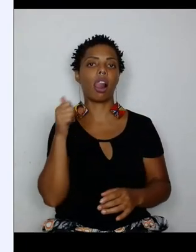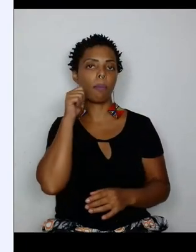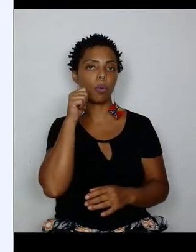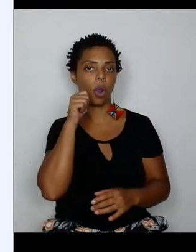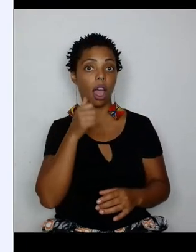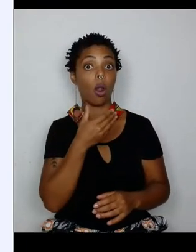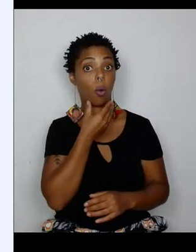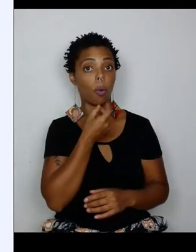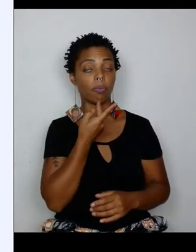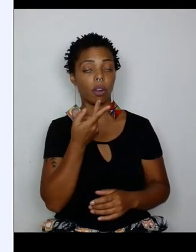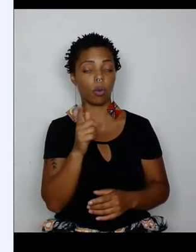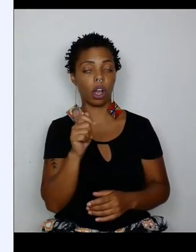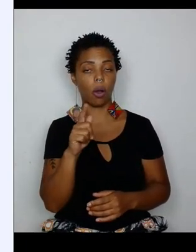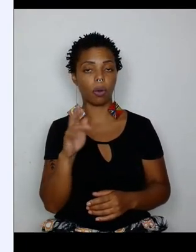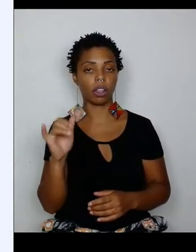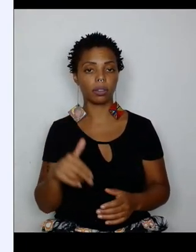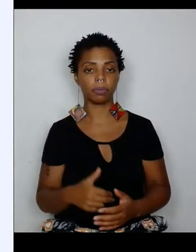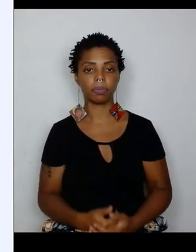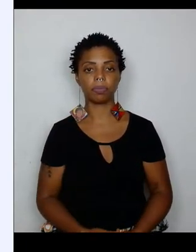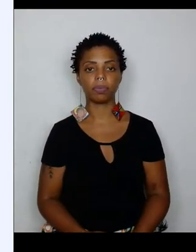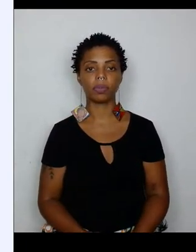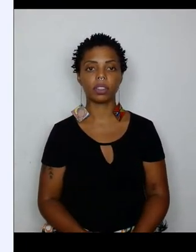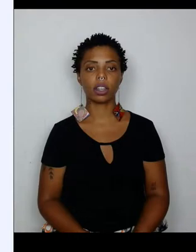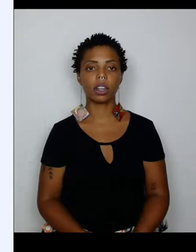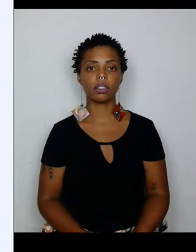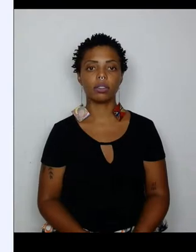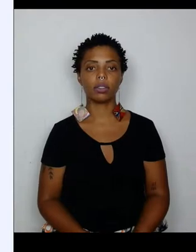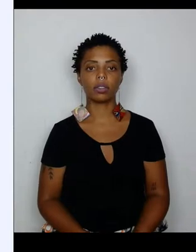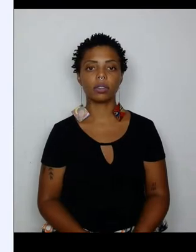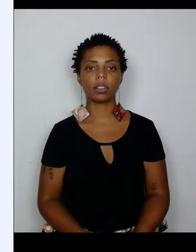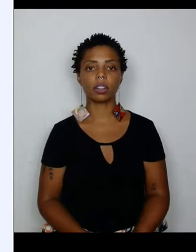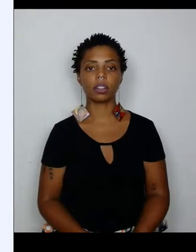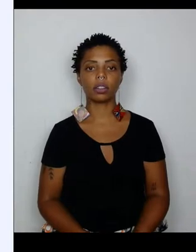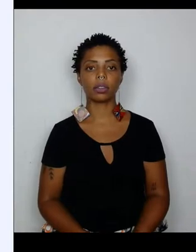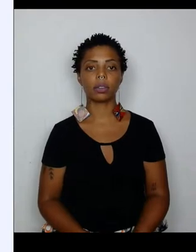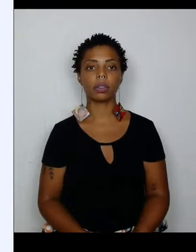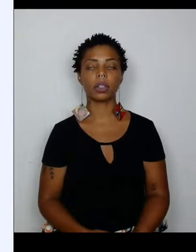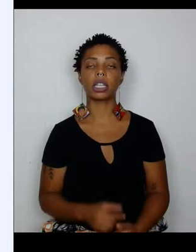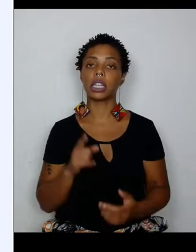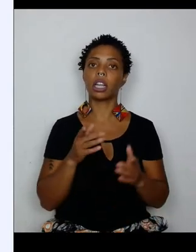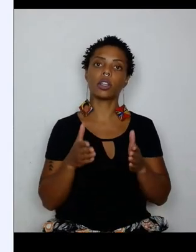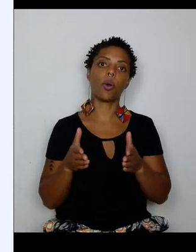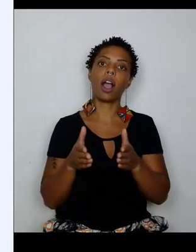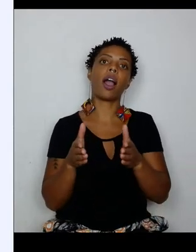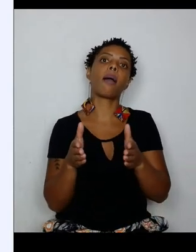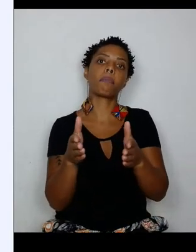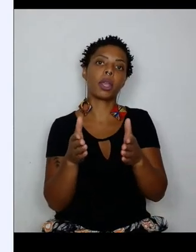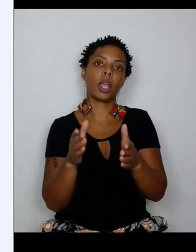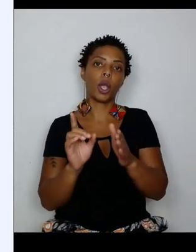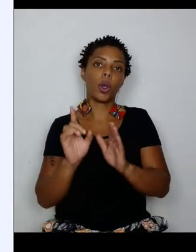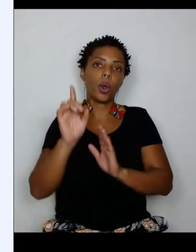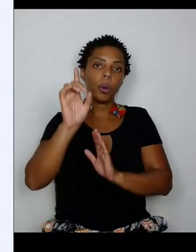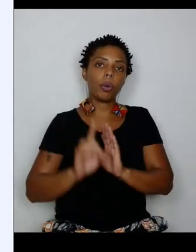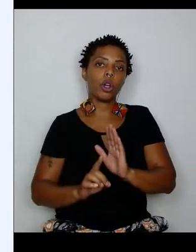called her ability to earn her own living as the pathway to that right